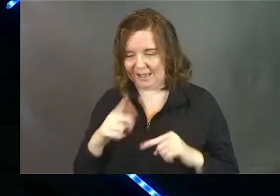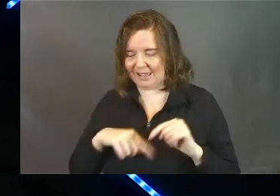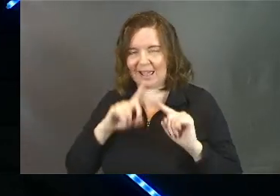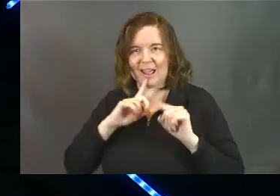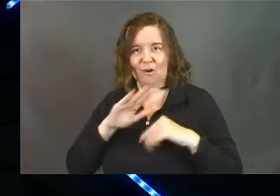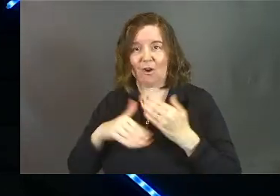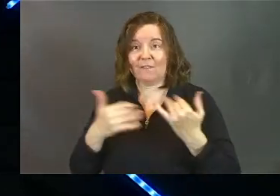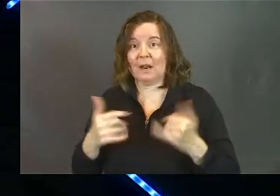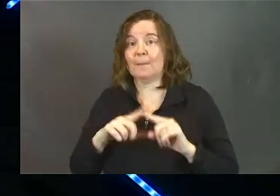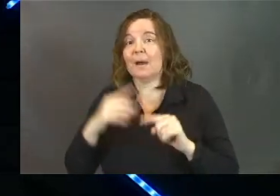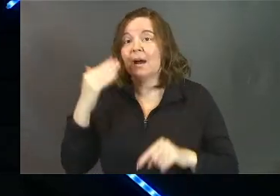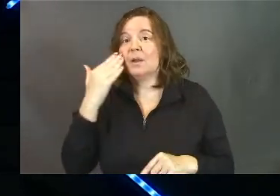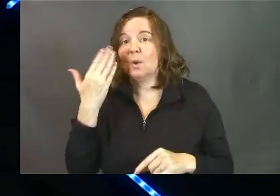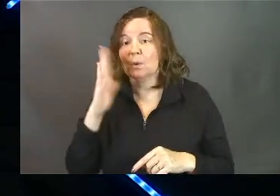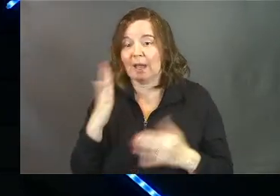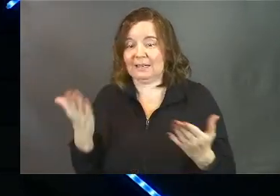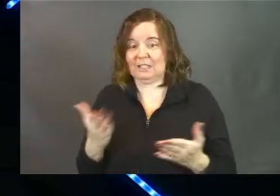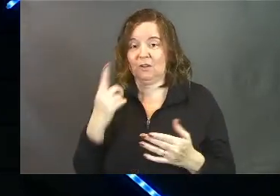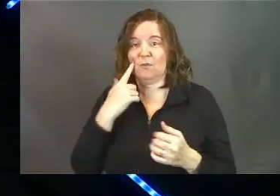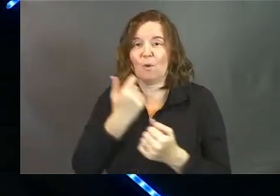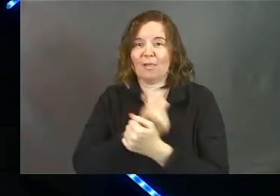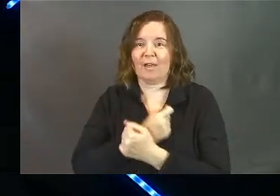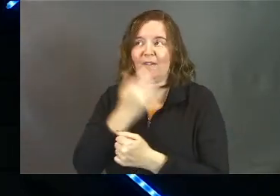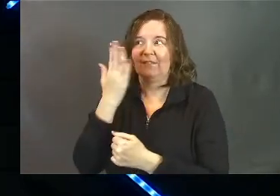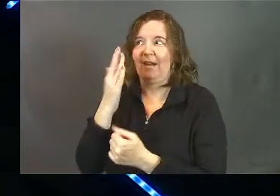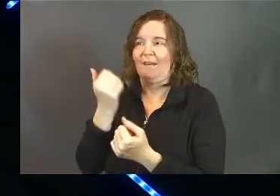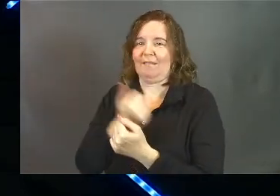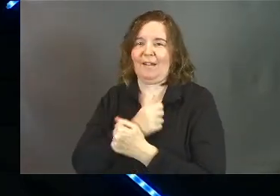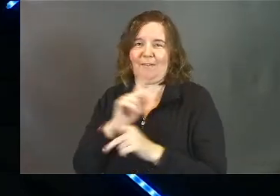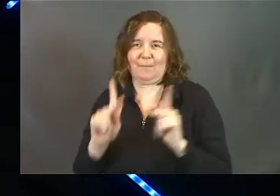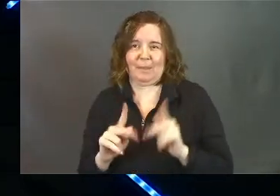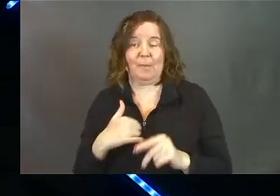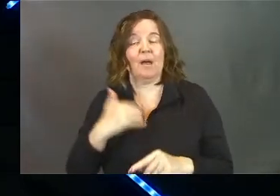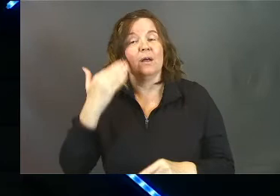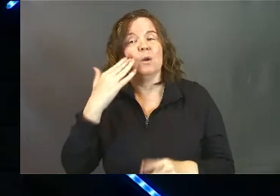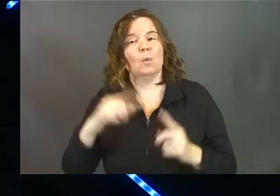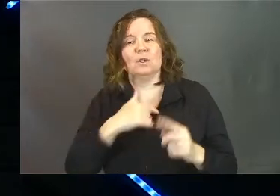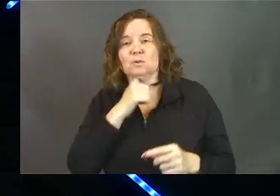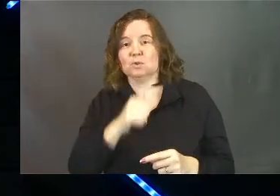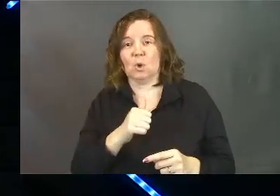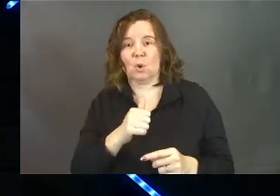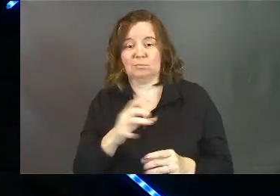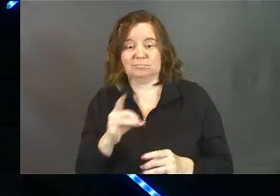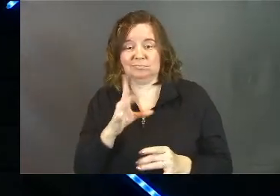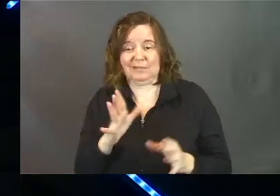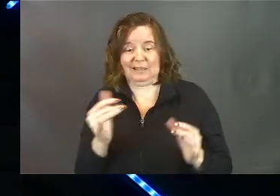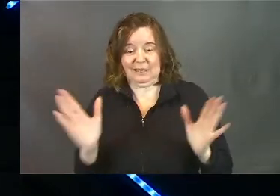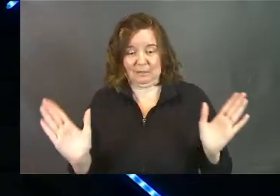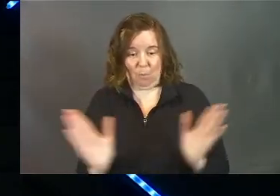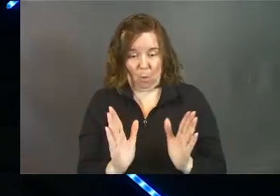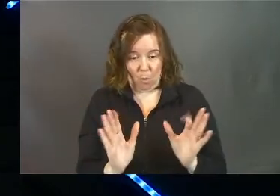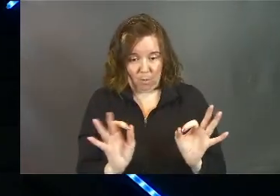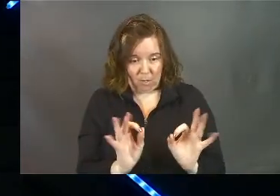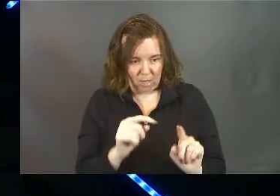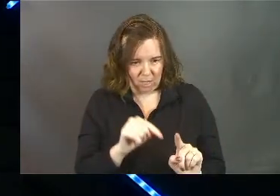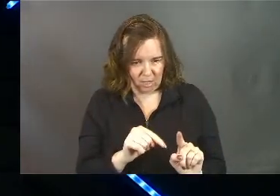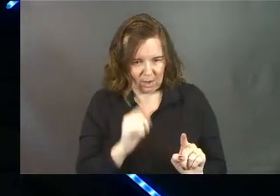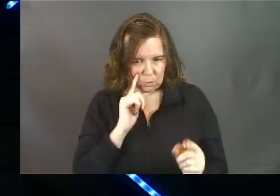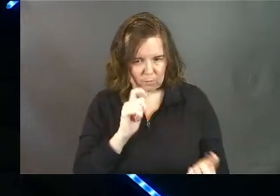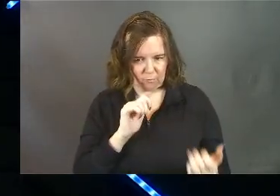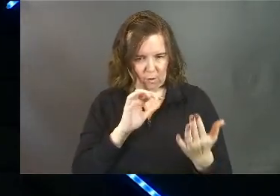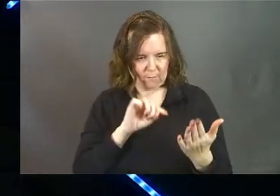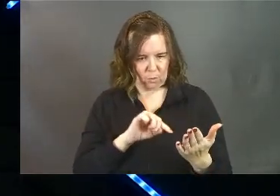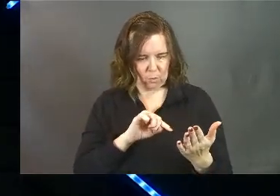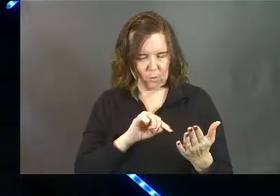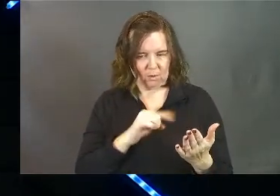all of that right now, but I know God's put you here to love God and love people. And I know that when you don't despise the day of small beginnings and you look at this thing that's in front of